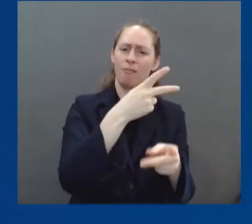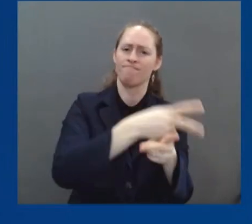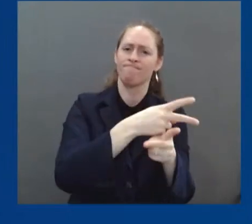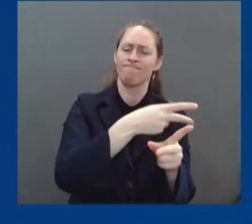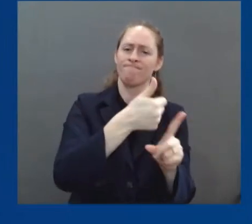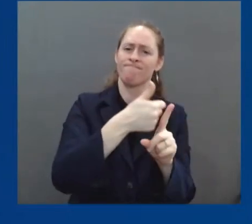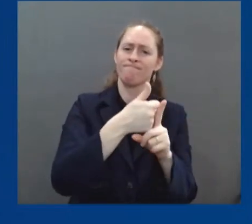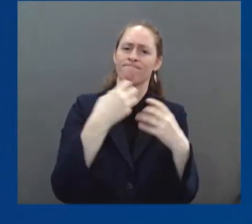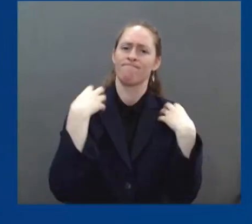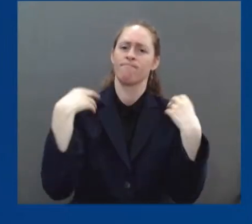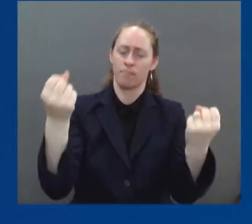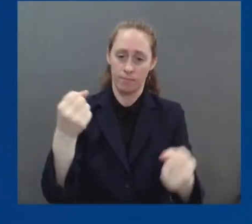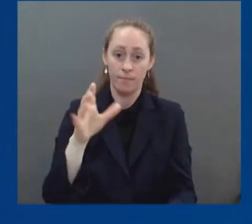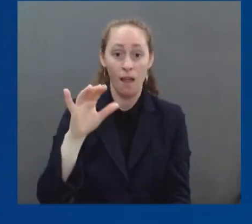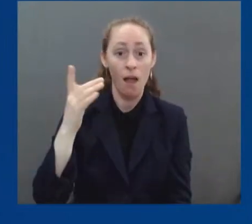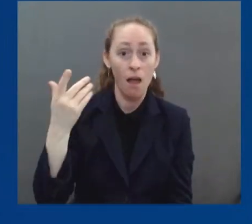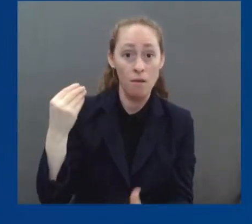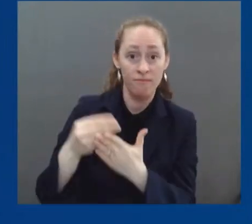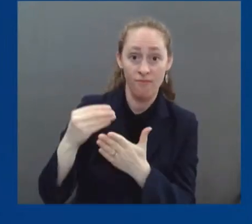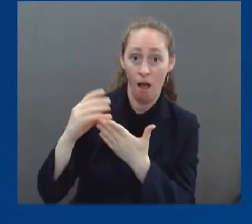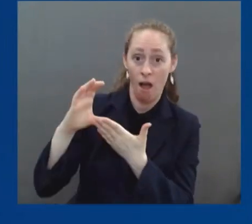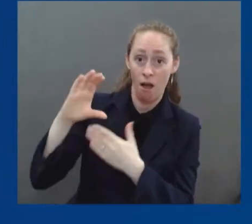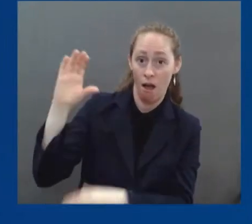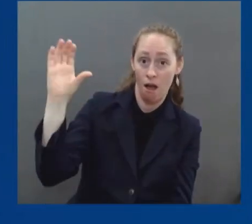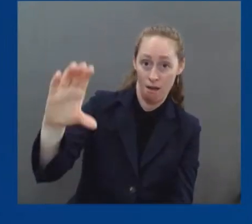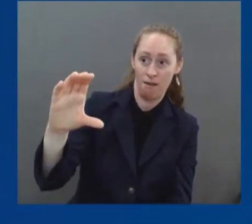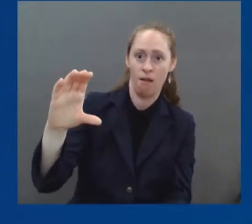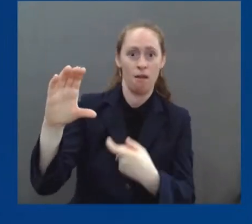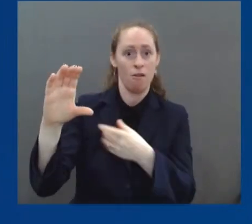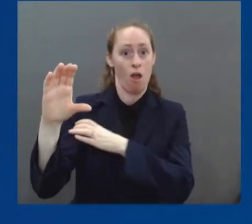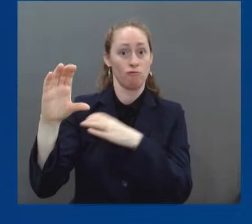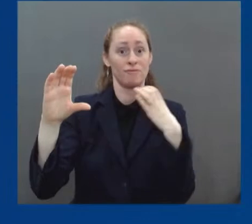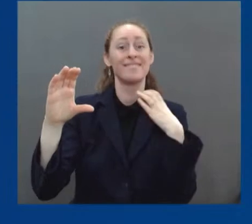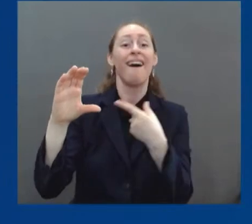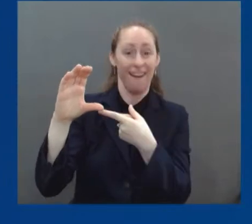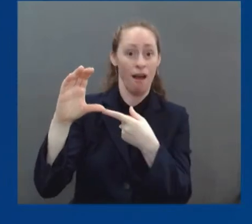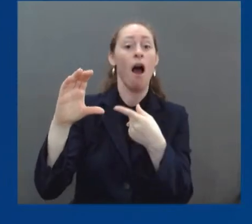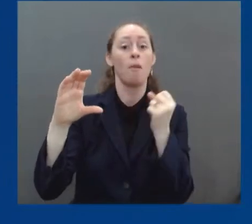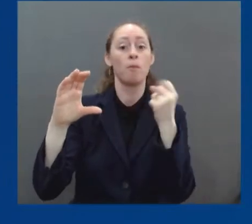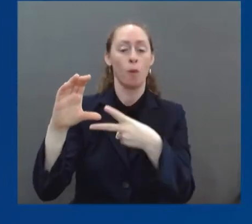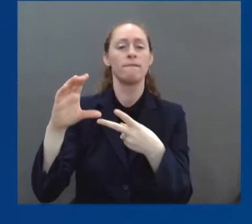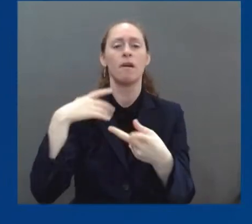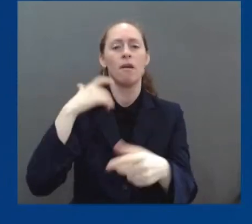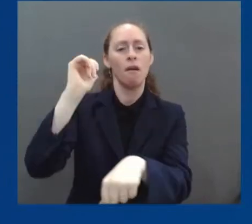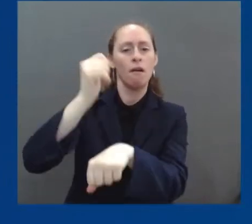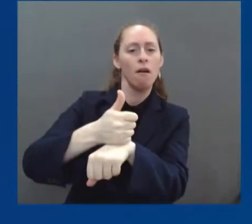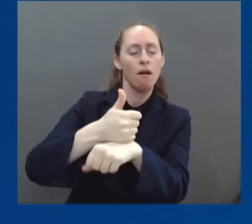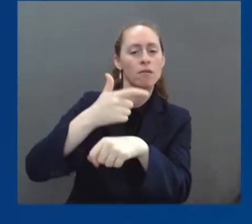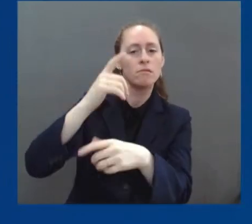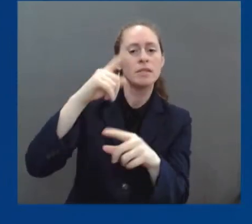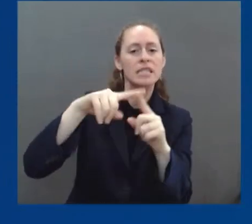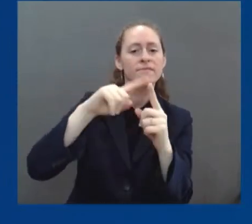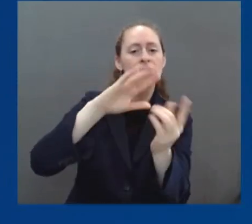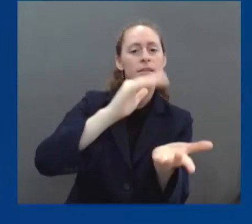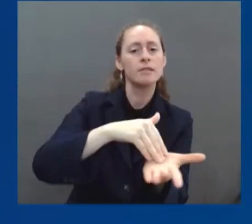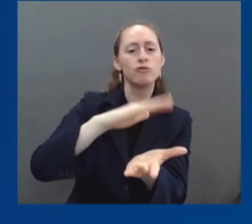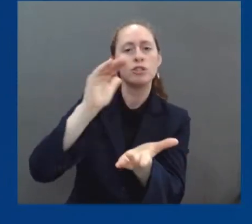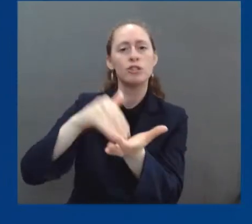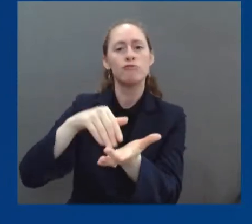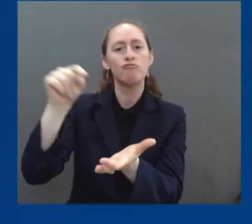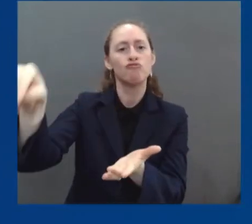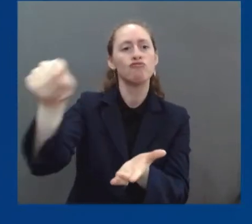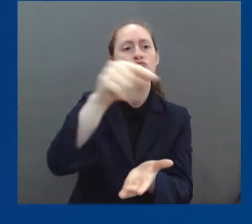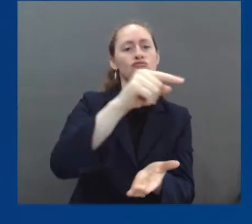new centers of excellence in communities across the country to provide high-quality care to individuals experiencing long COVID and to get